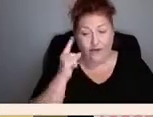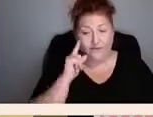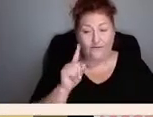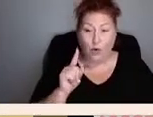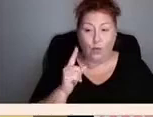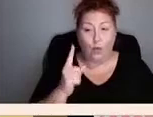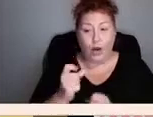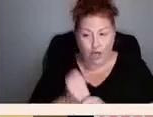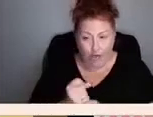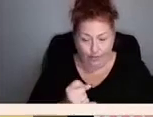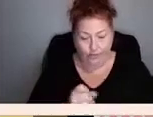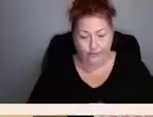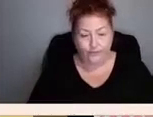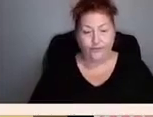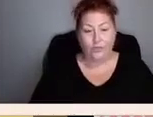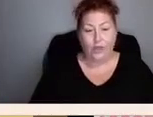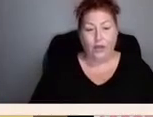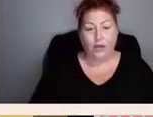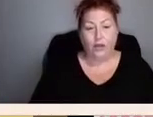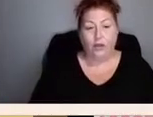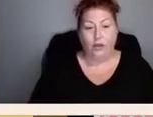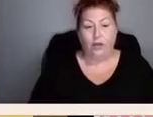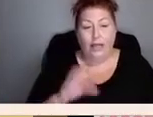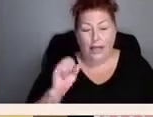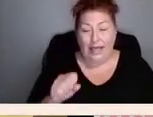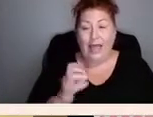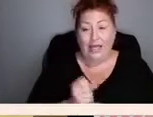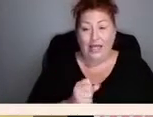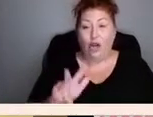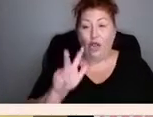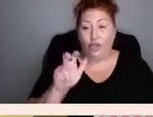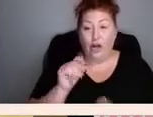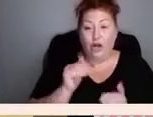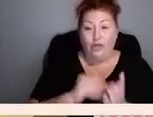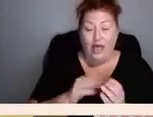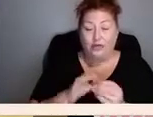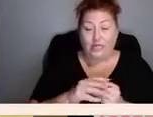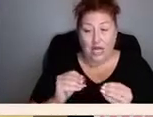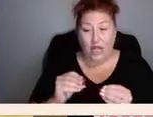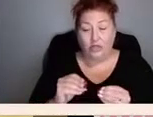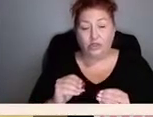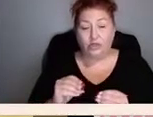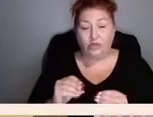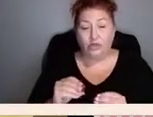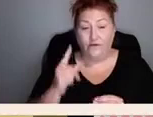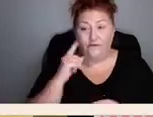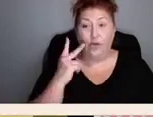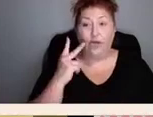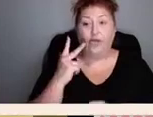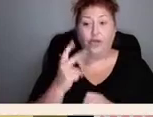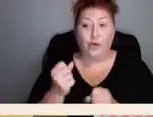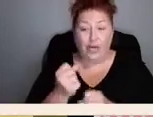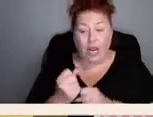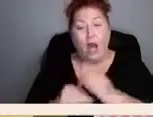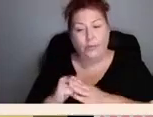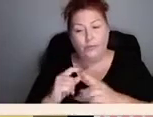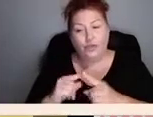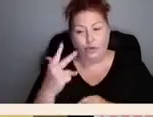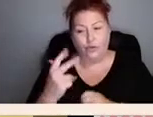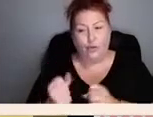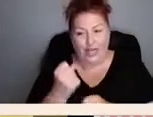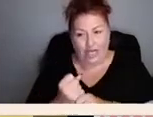for 1 year. They can get $300,000 for 3 years, up to 3